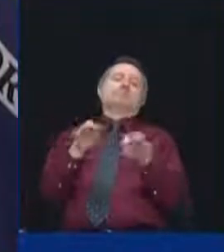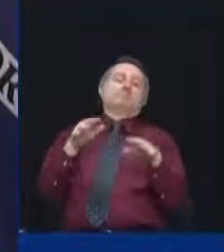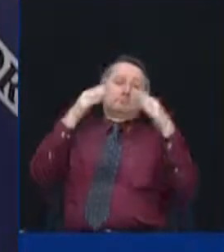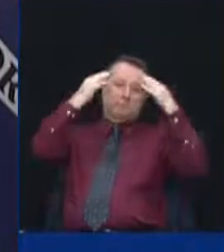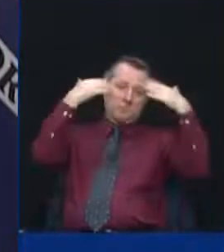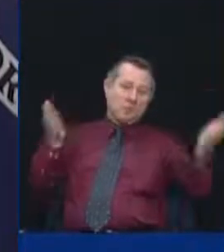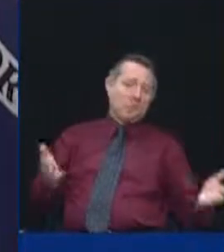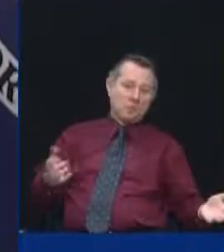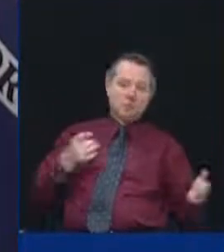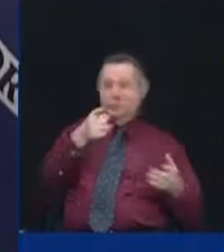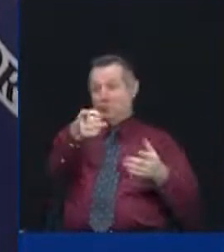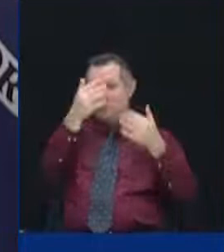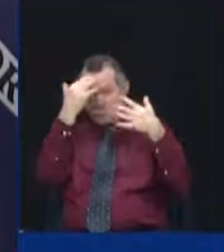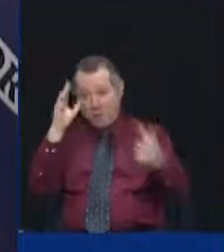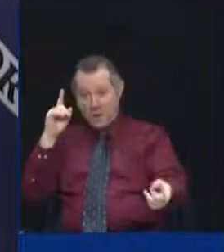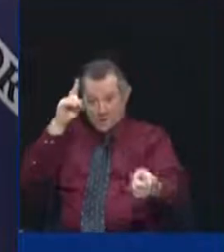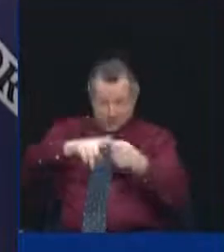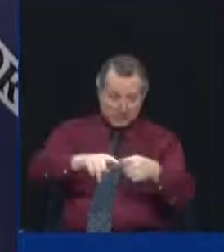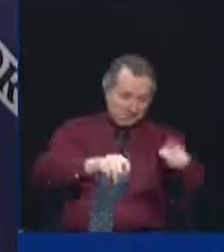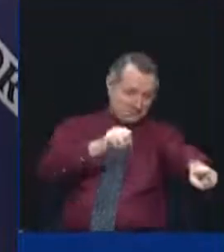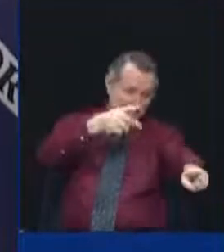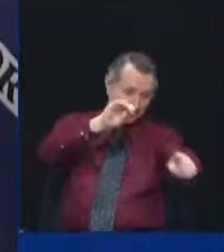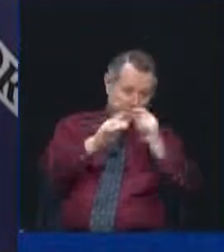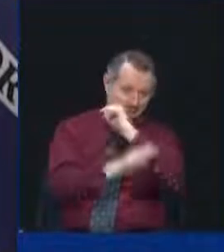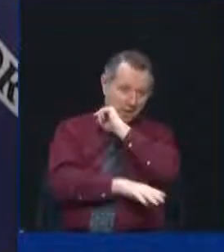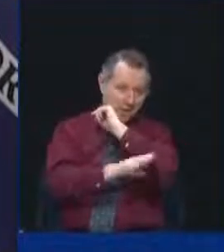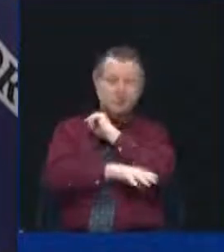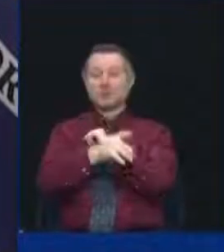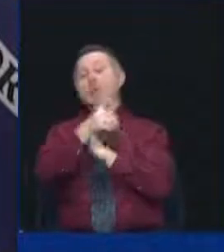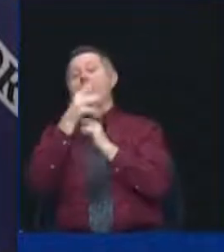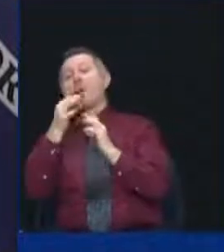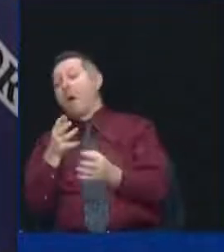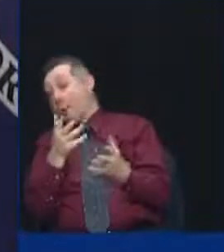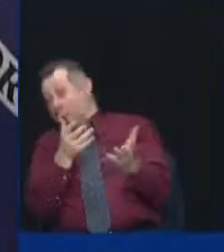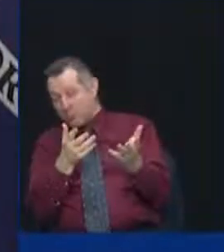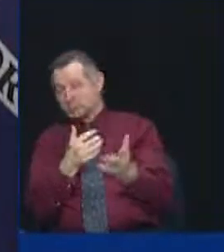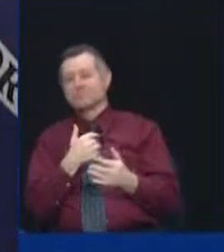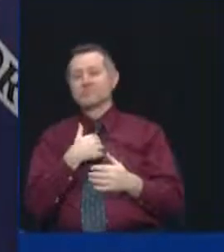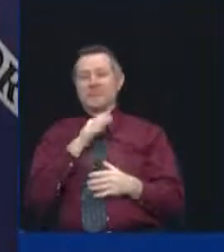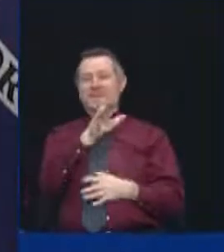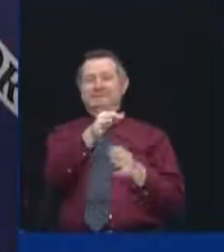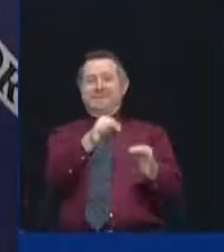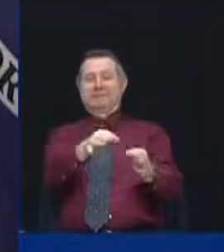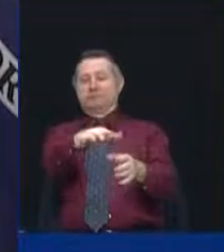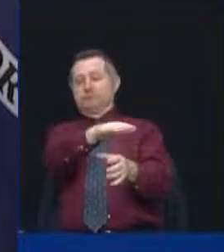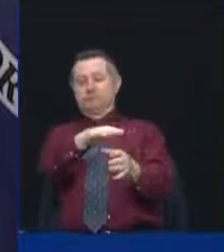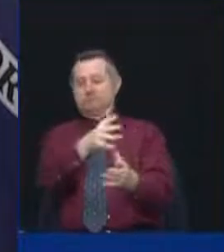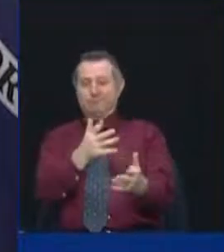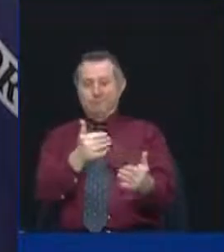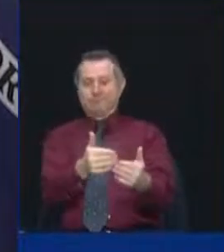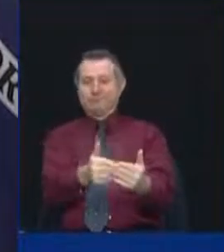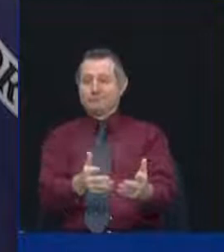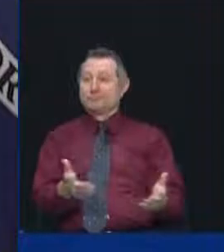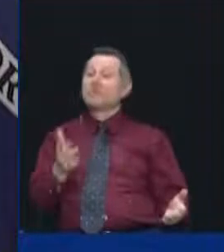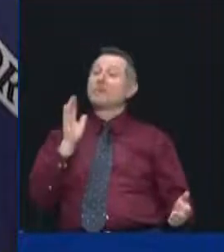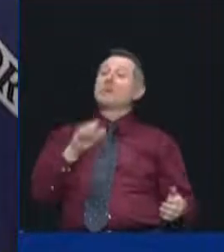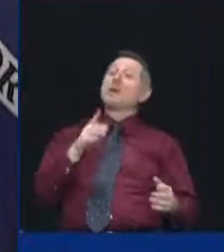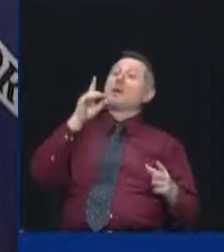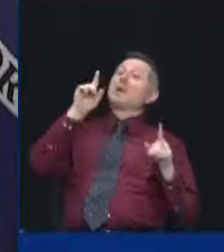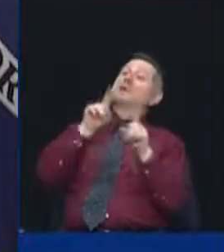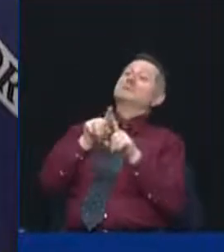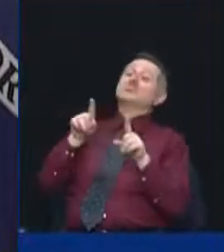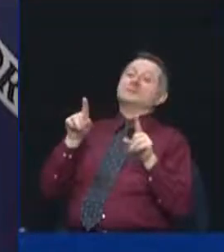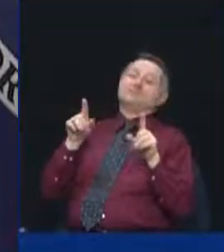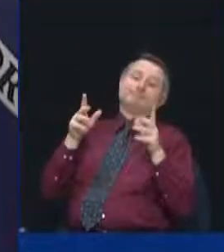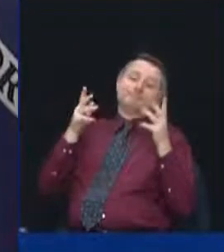idea until September. And that's a decision they're going to have to make when they get closer to September. So the theater could mandate,